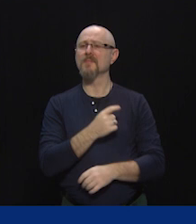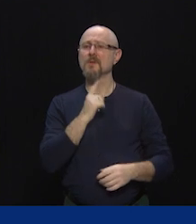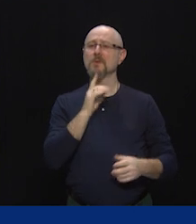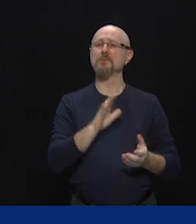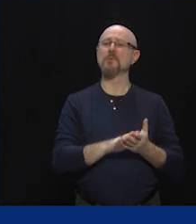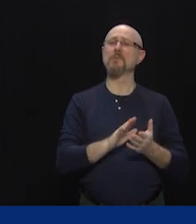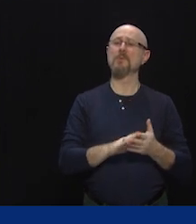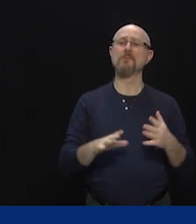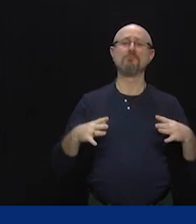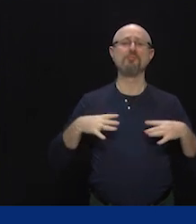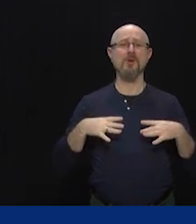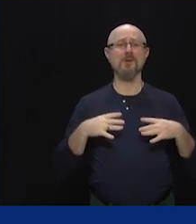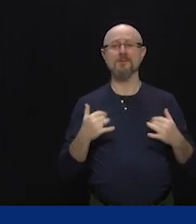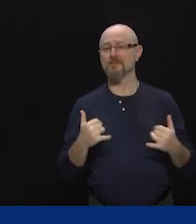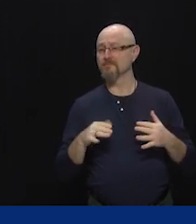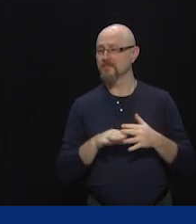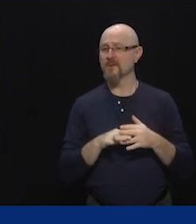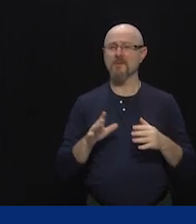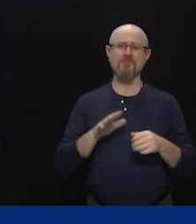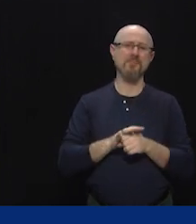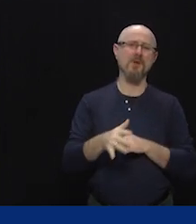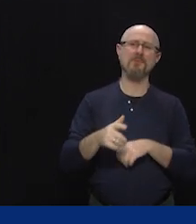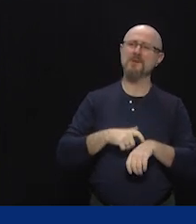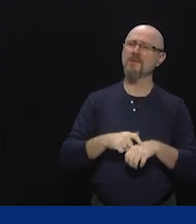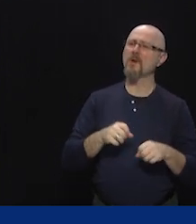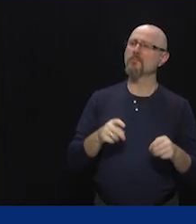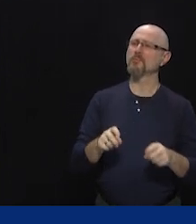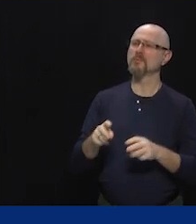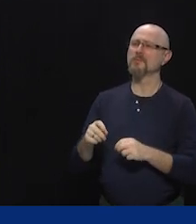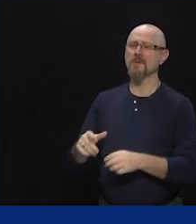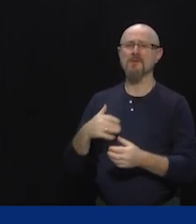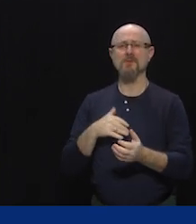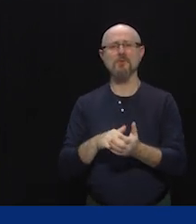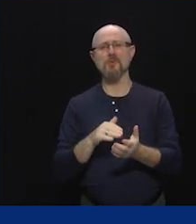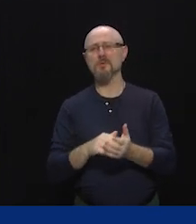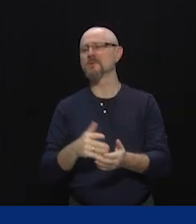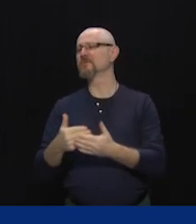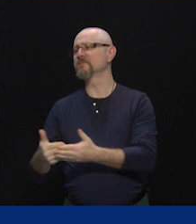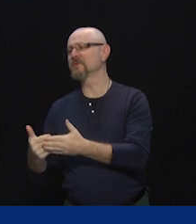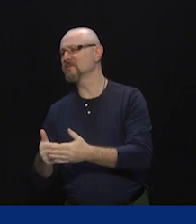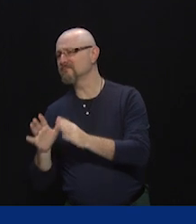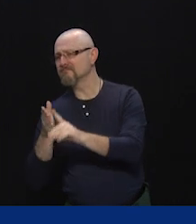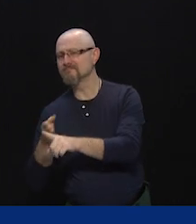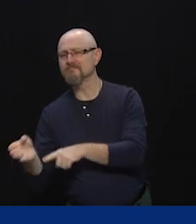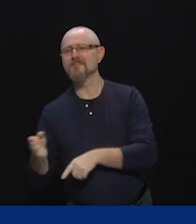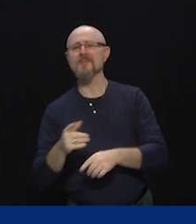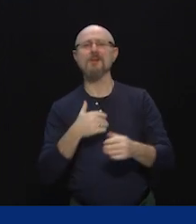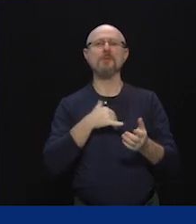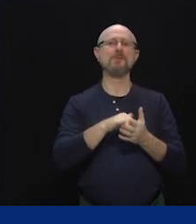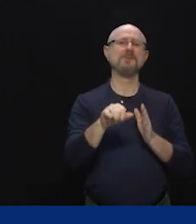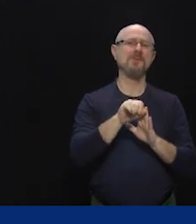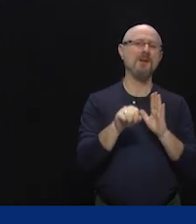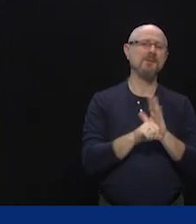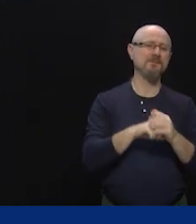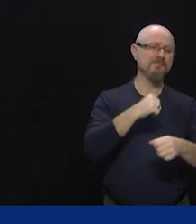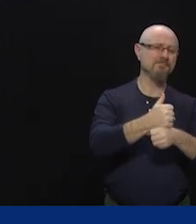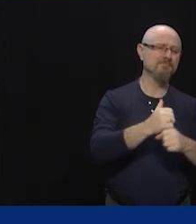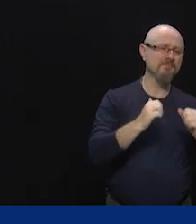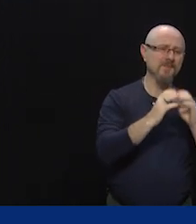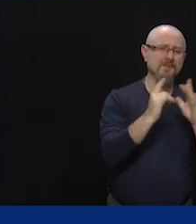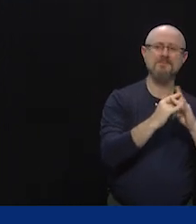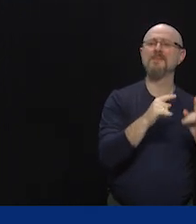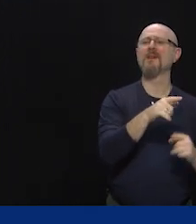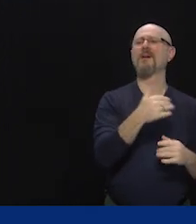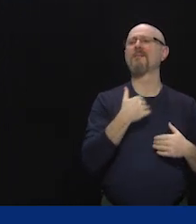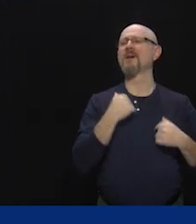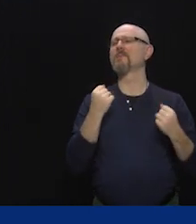vaccination opportunities, from your pediatrician to a site set up by the state of New York, our urgent care centers, so many places,